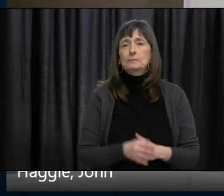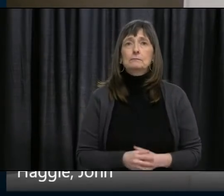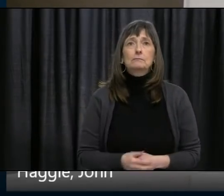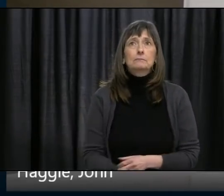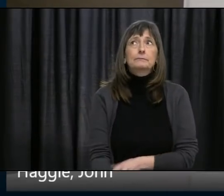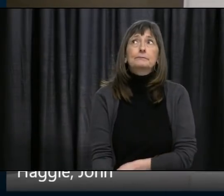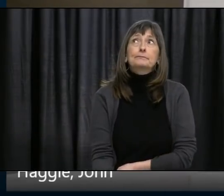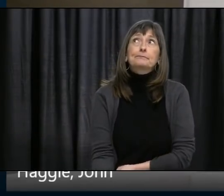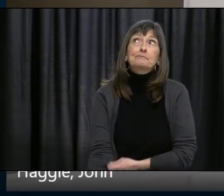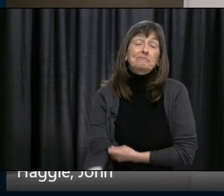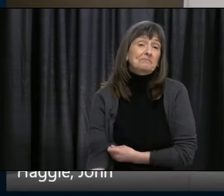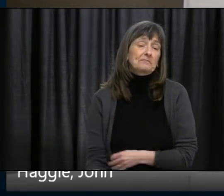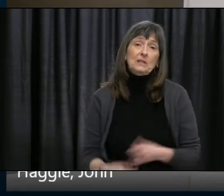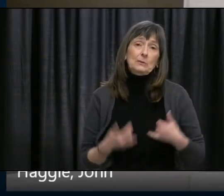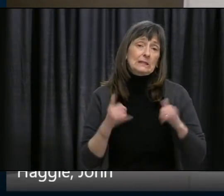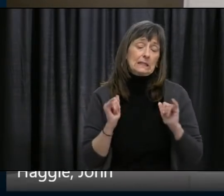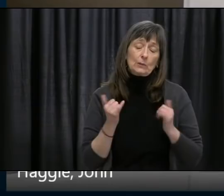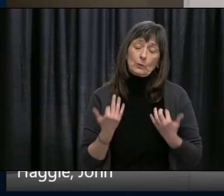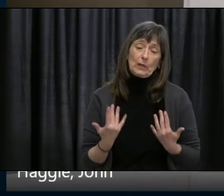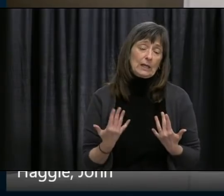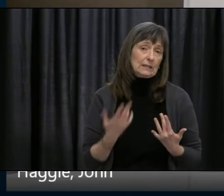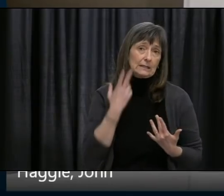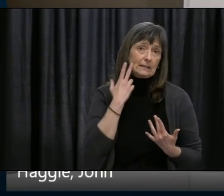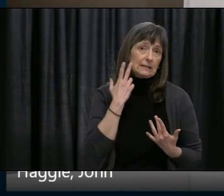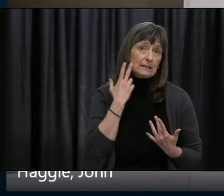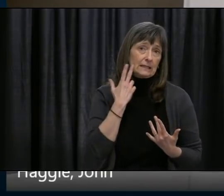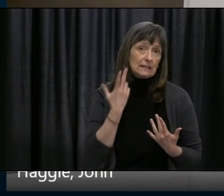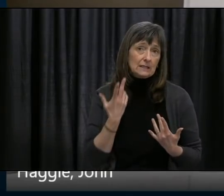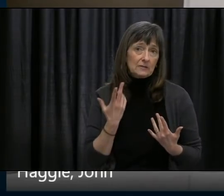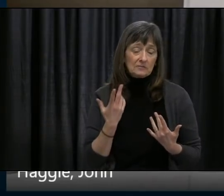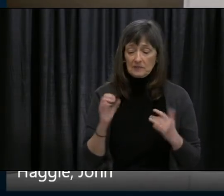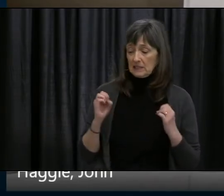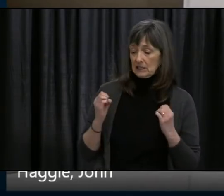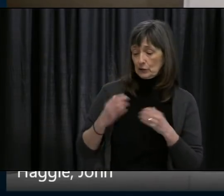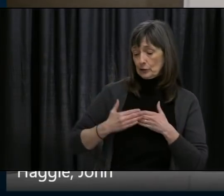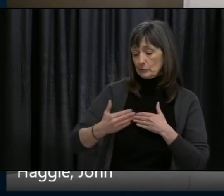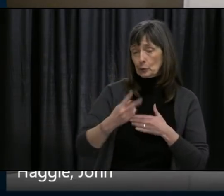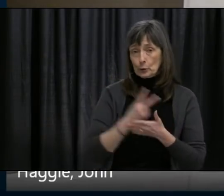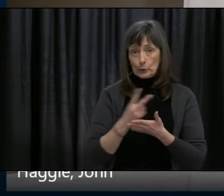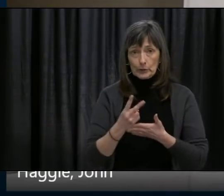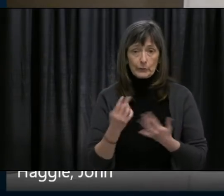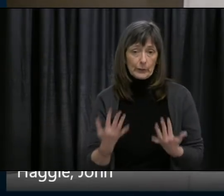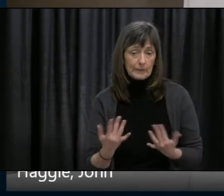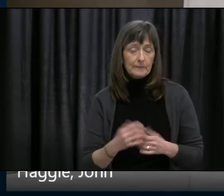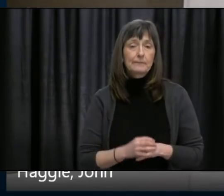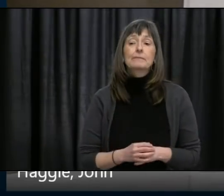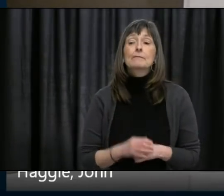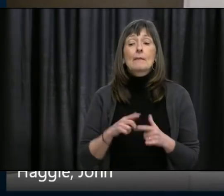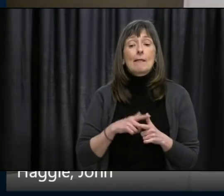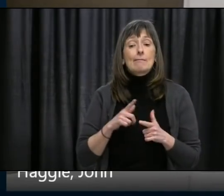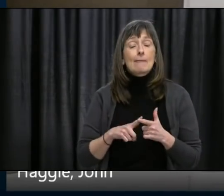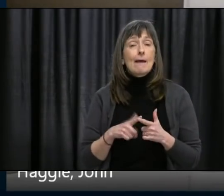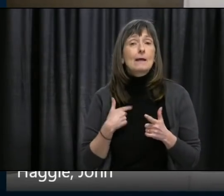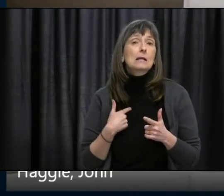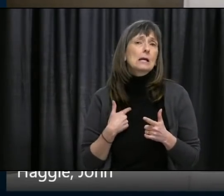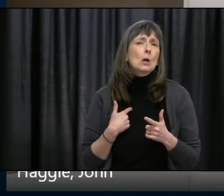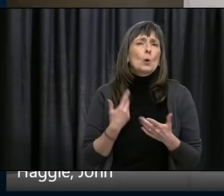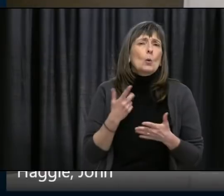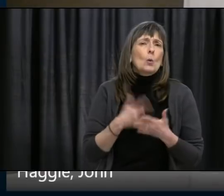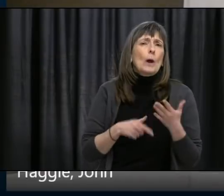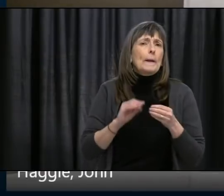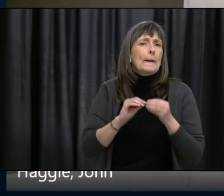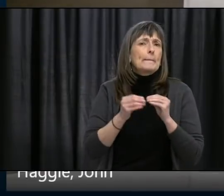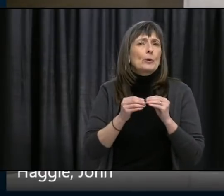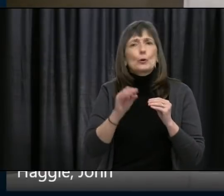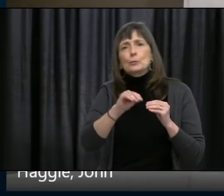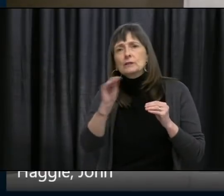I think we need to, A, wait out the period from Easter. B, we decide on what metric it is that we are going to